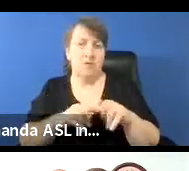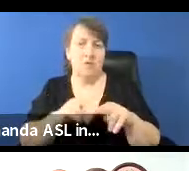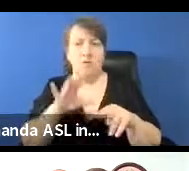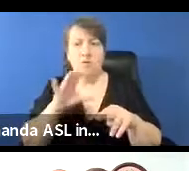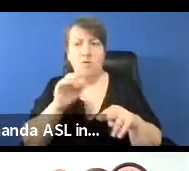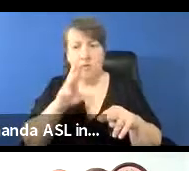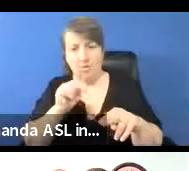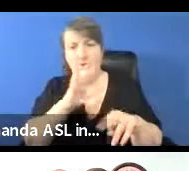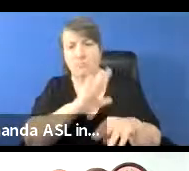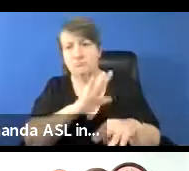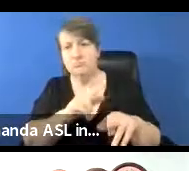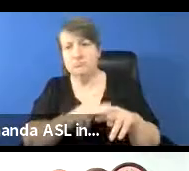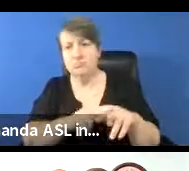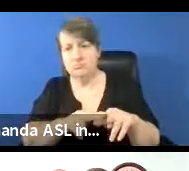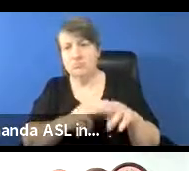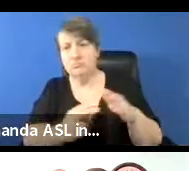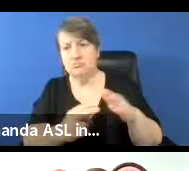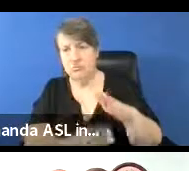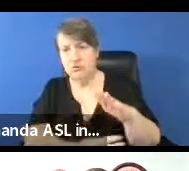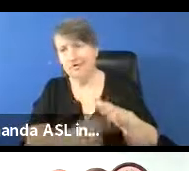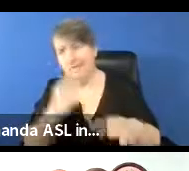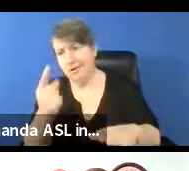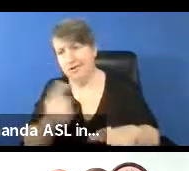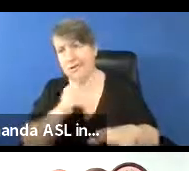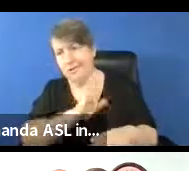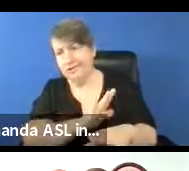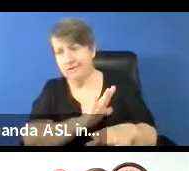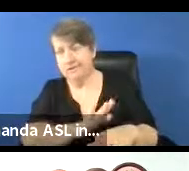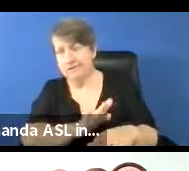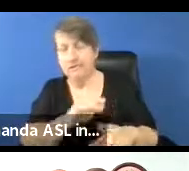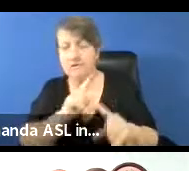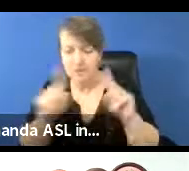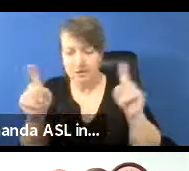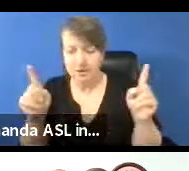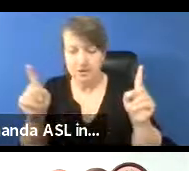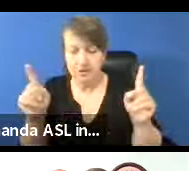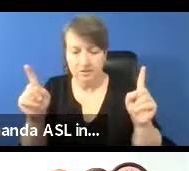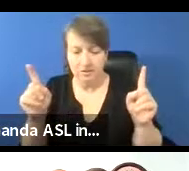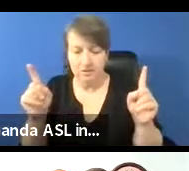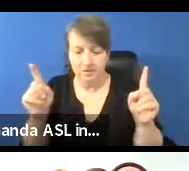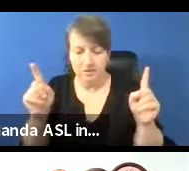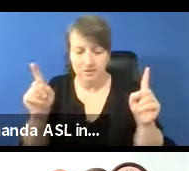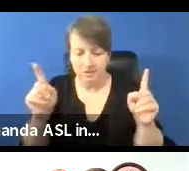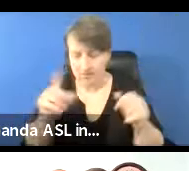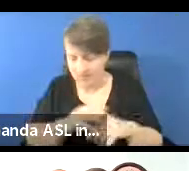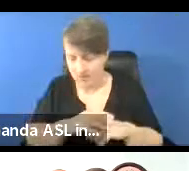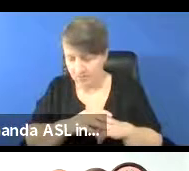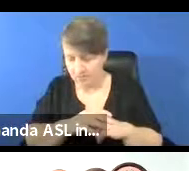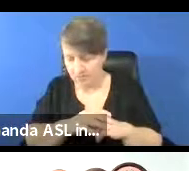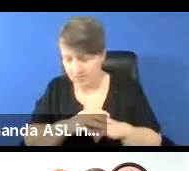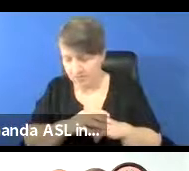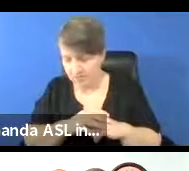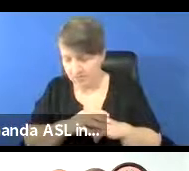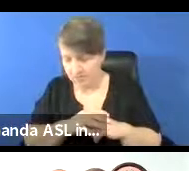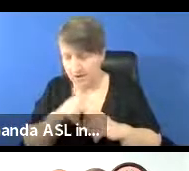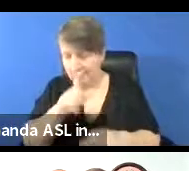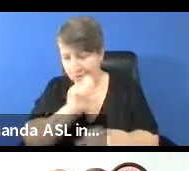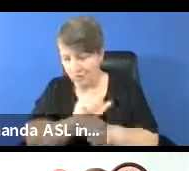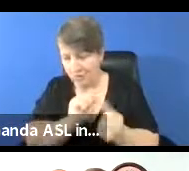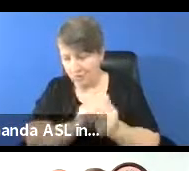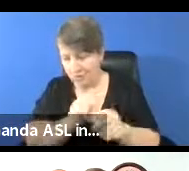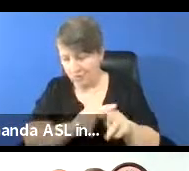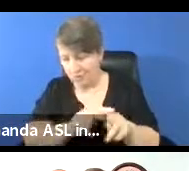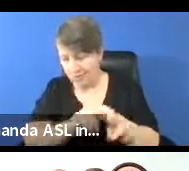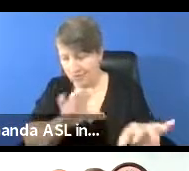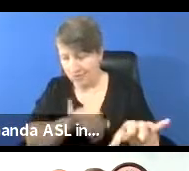all railroad is owned by railroads, but have to work with the railroads to do that, and there's no reason to think that